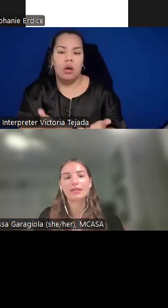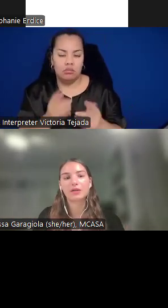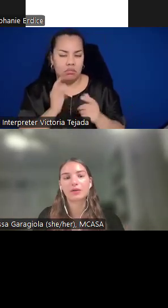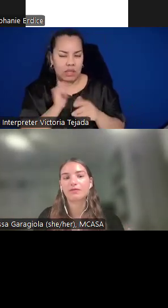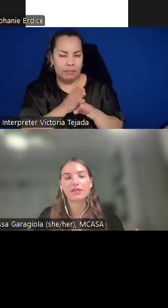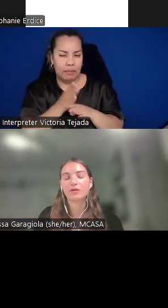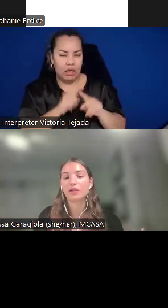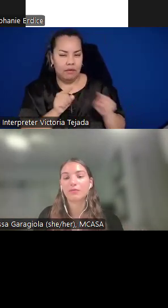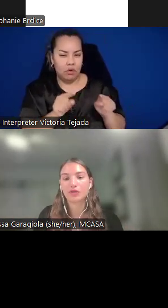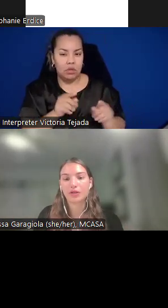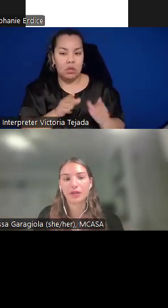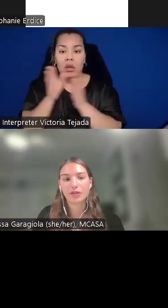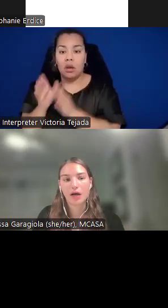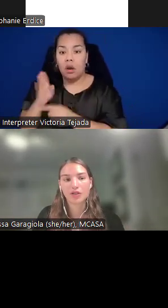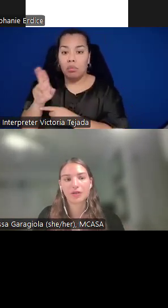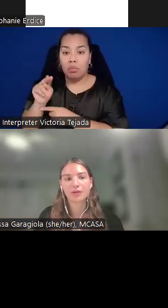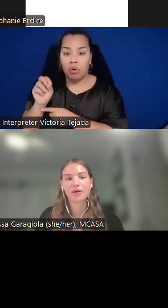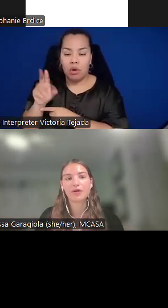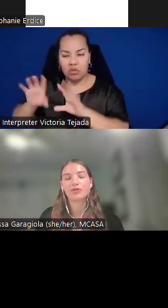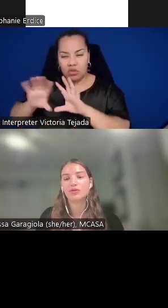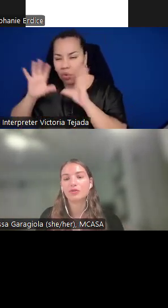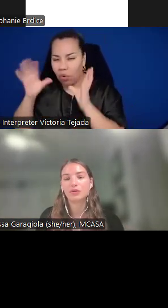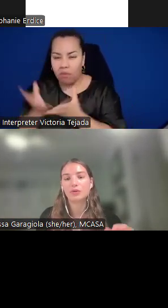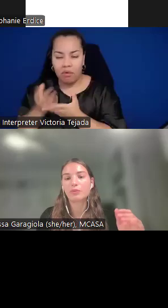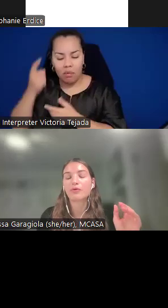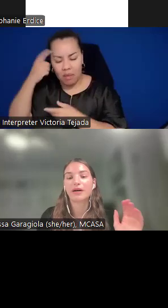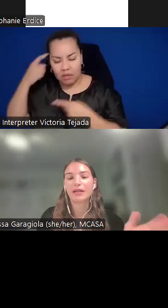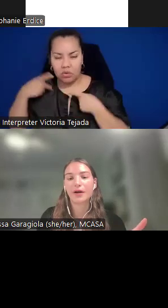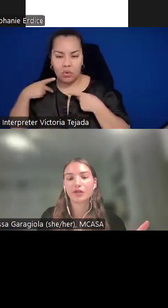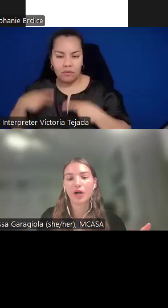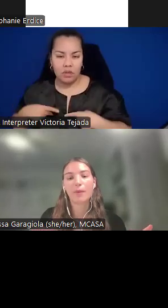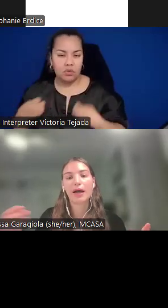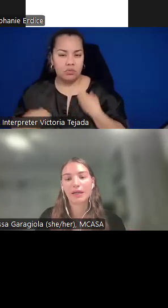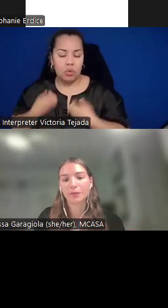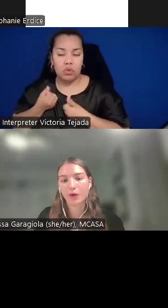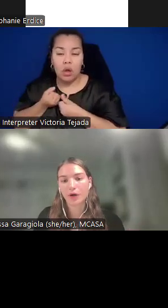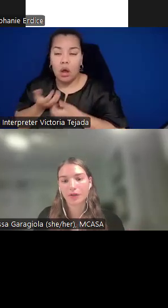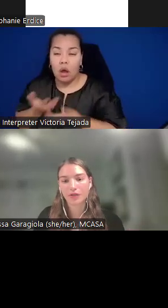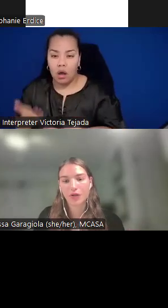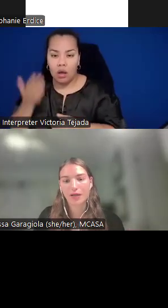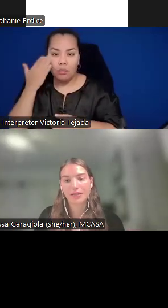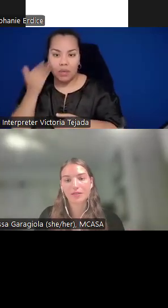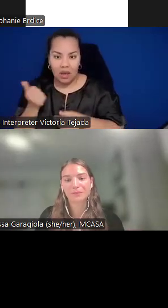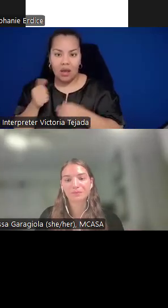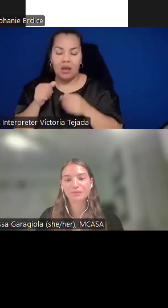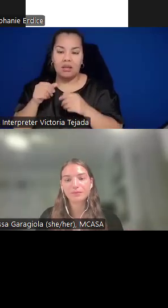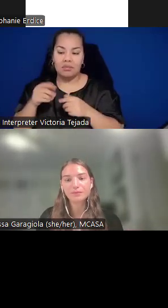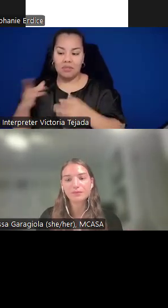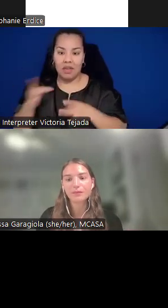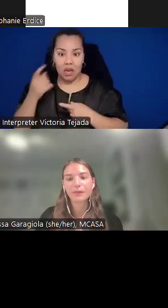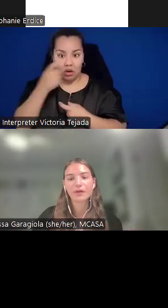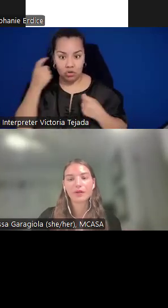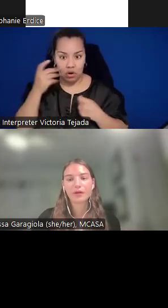overall mental, physical, and emotional exhaustion due to both vicarious trauma and prolonged stress.